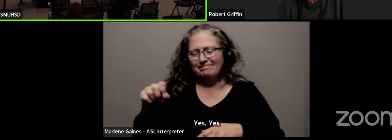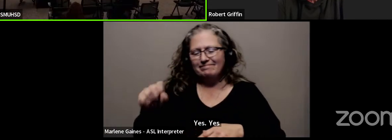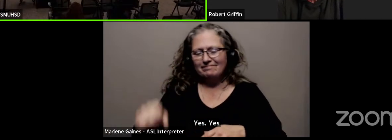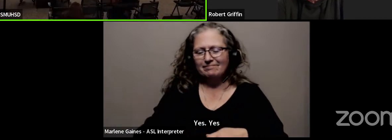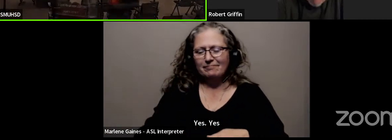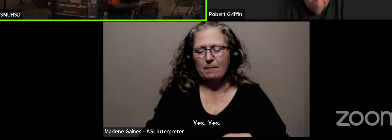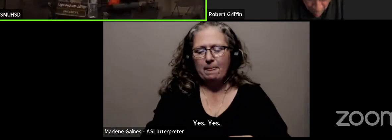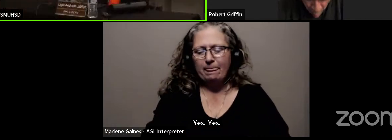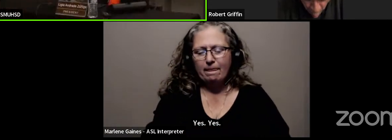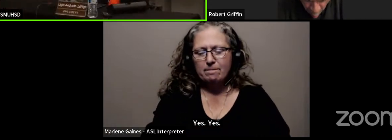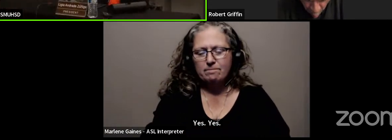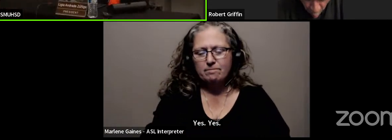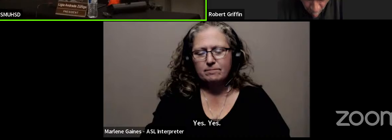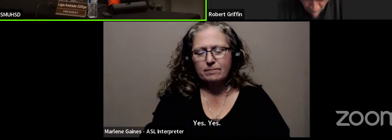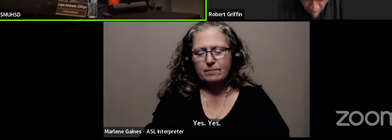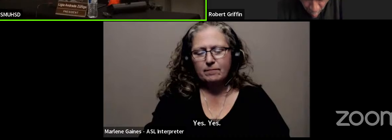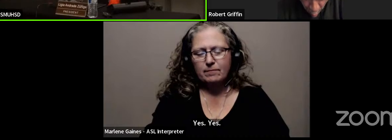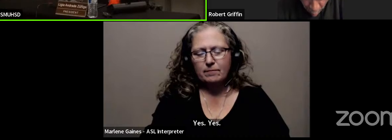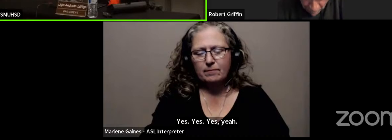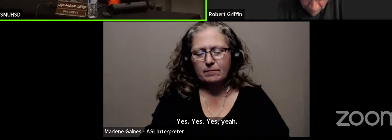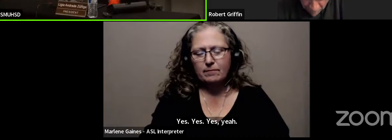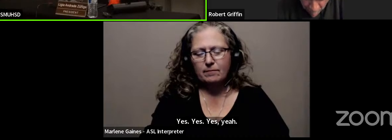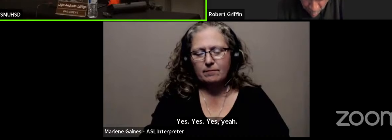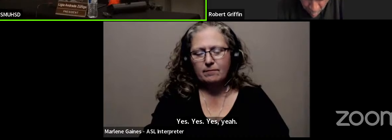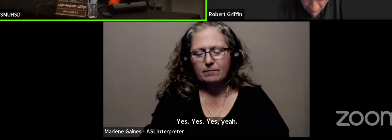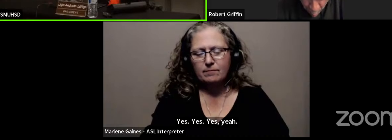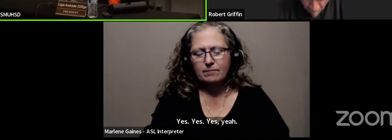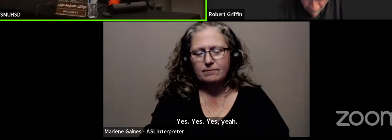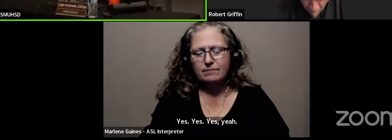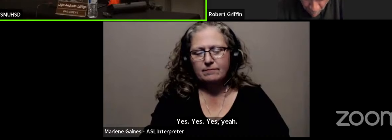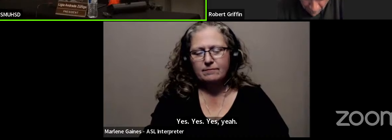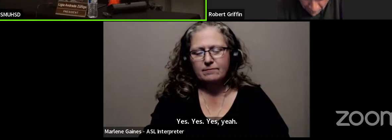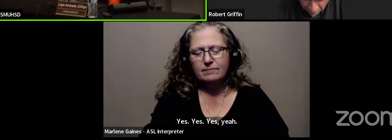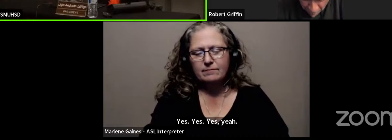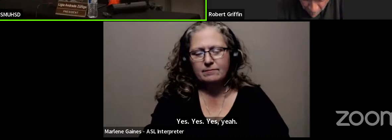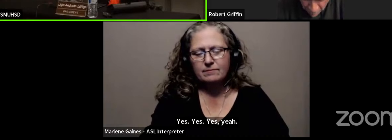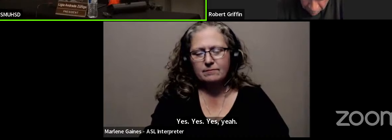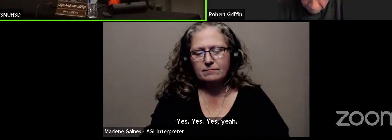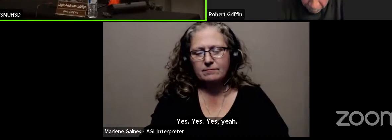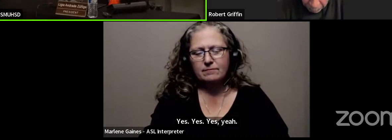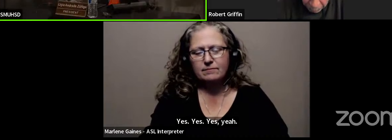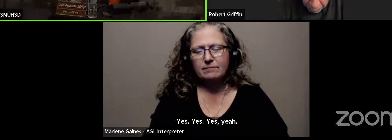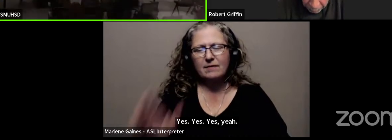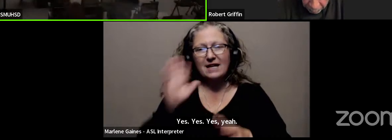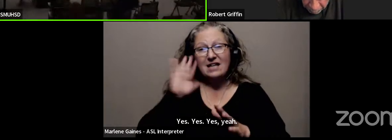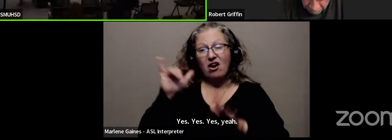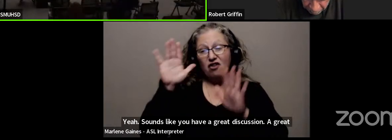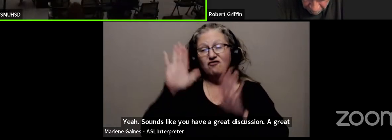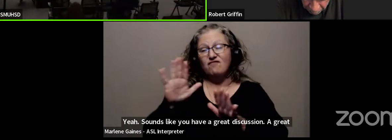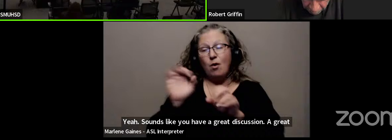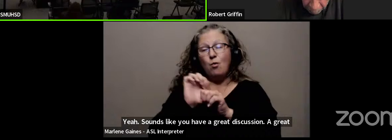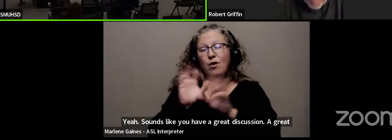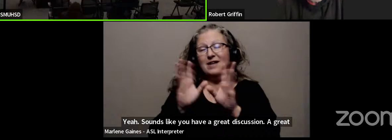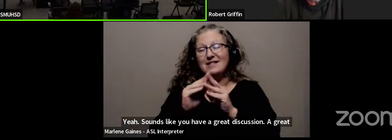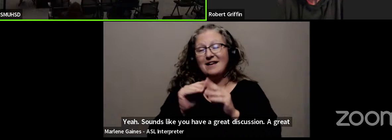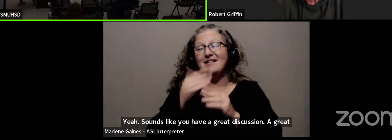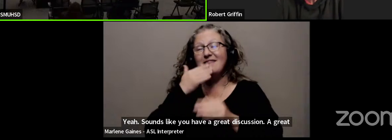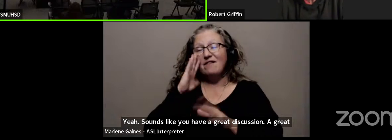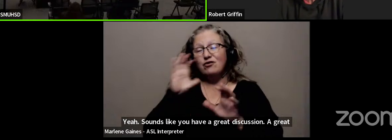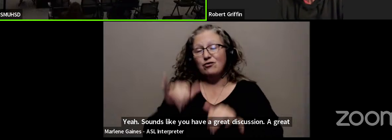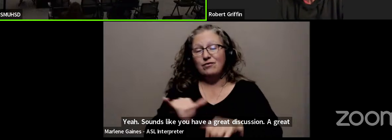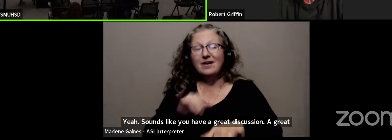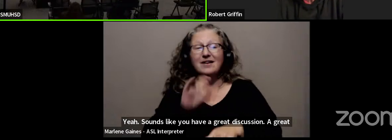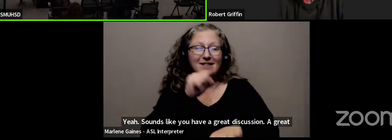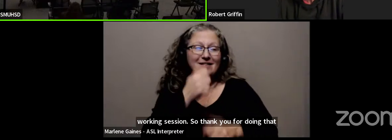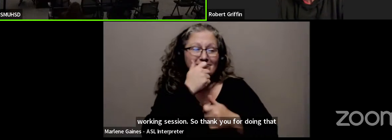Yes, yeah. It was, yeah. I remember Superintendent that. Booker, sounds like you had a great discussion It with them, was. and a great working session. So thank you for doing that. Yeah. Yeah, it's very